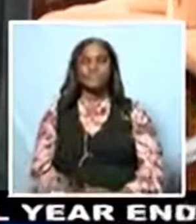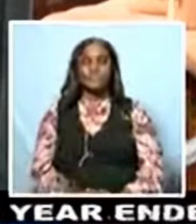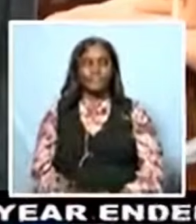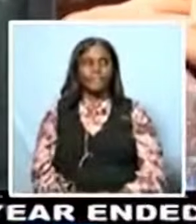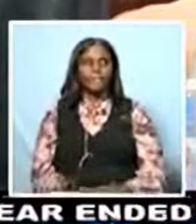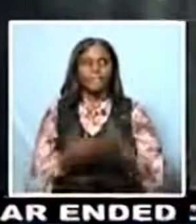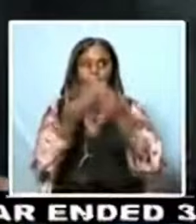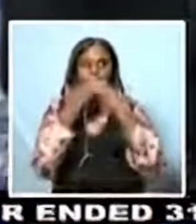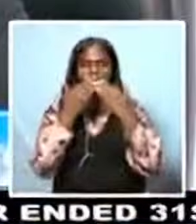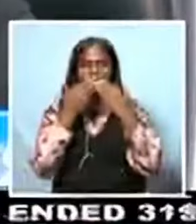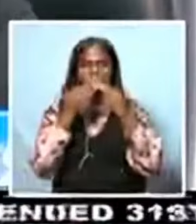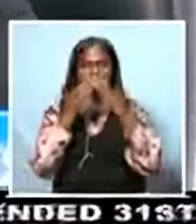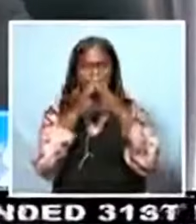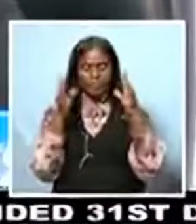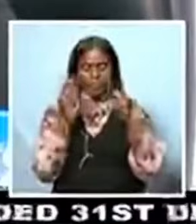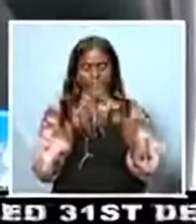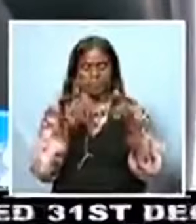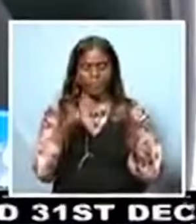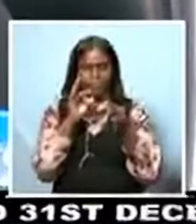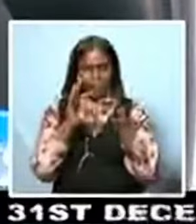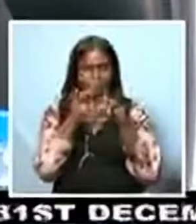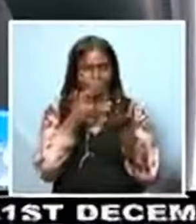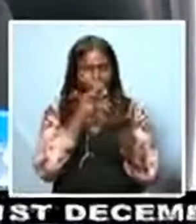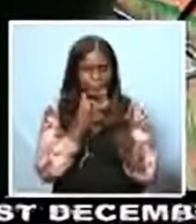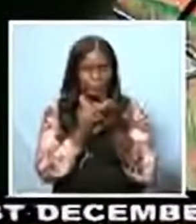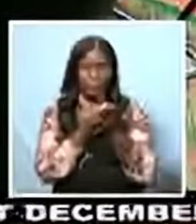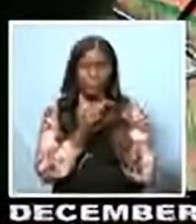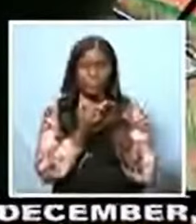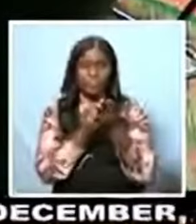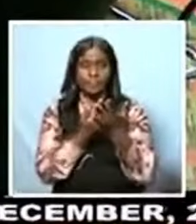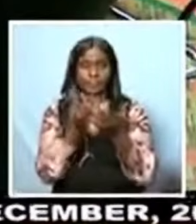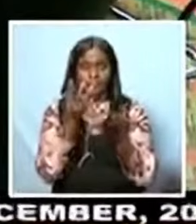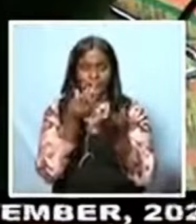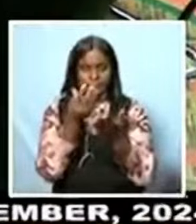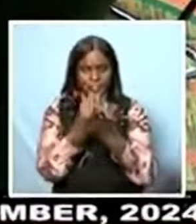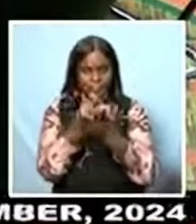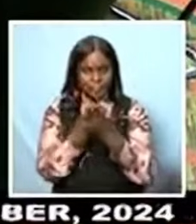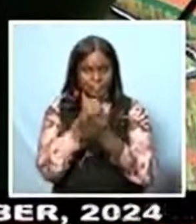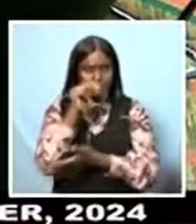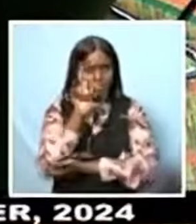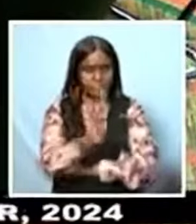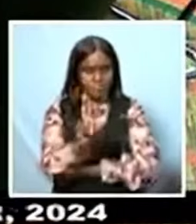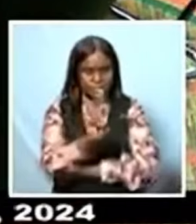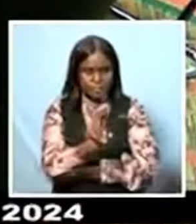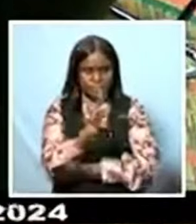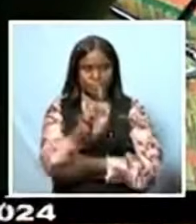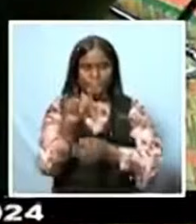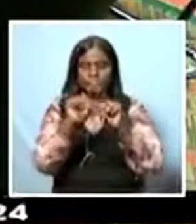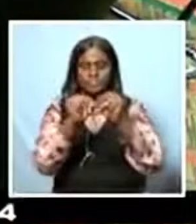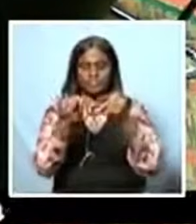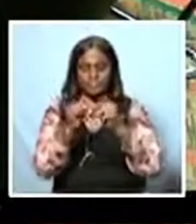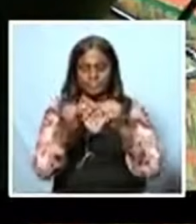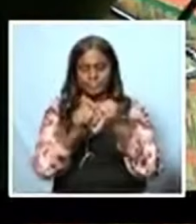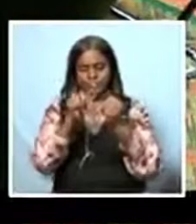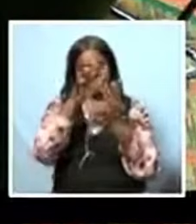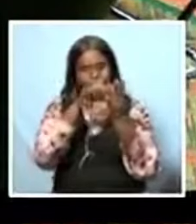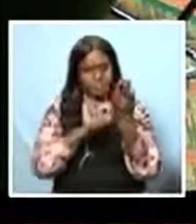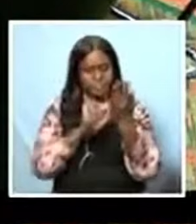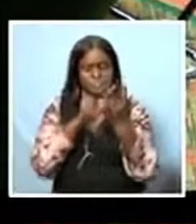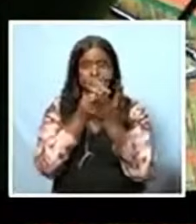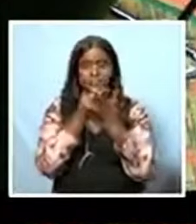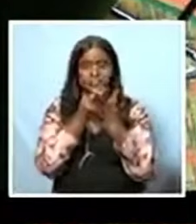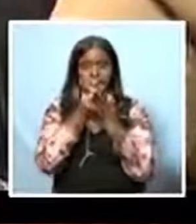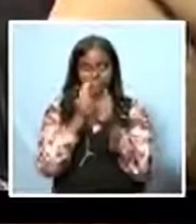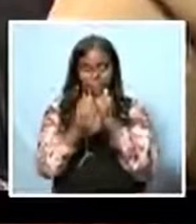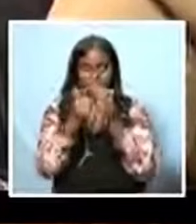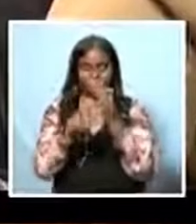Thank you very much, Chair. Chair, if you look at the unspent, the breakdown of the unspent funds, which